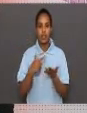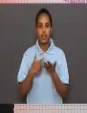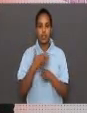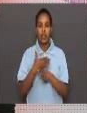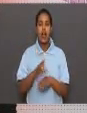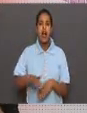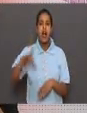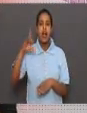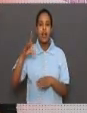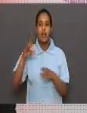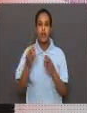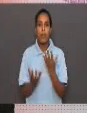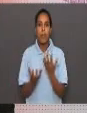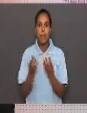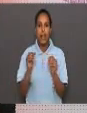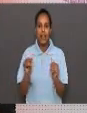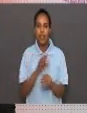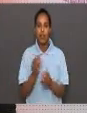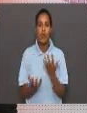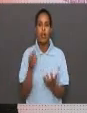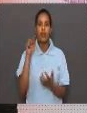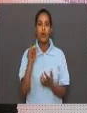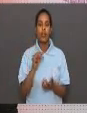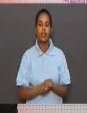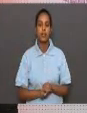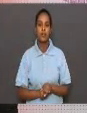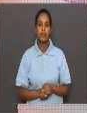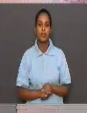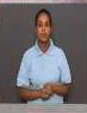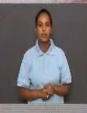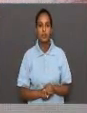and thus have higher melting and boiling points.